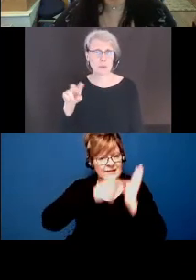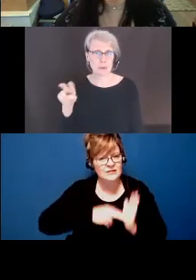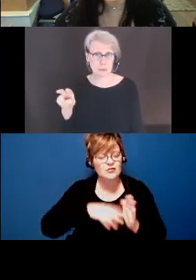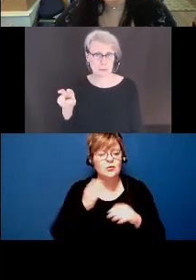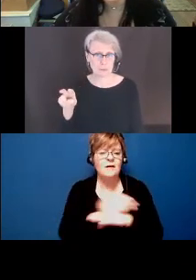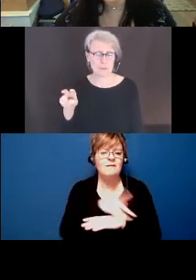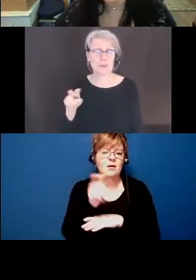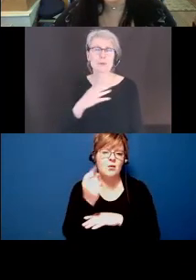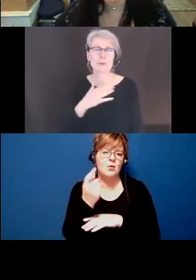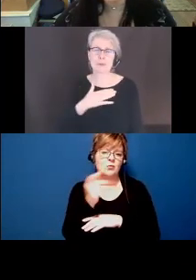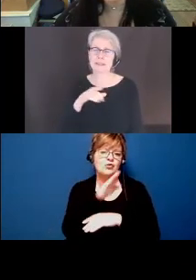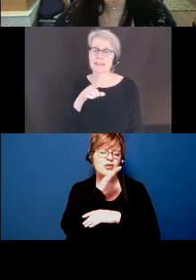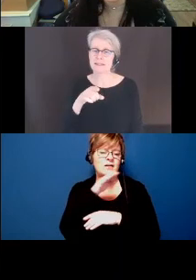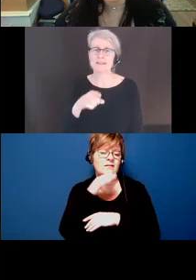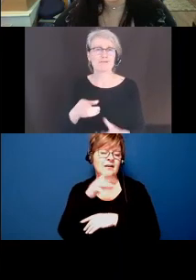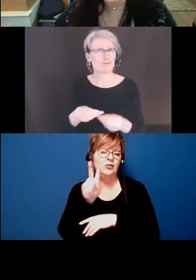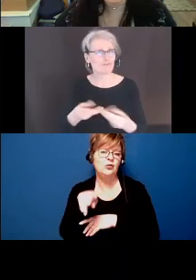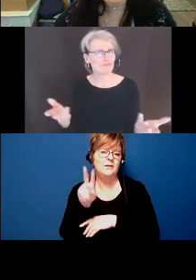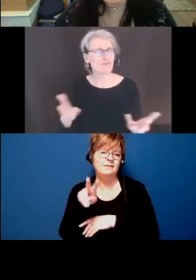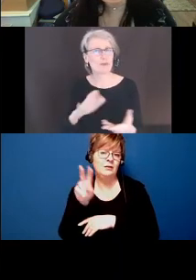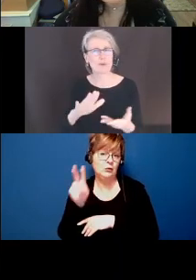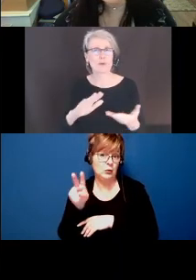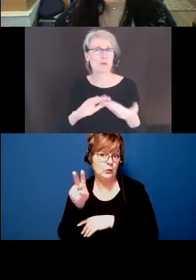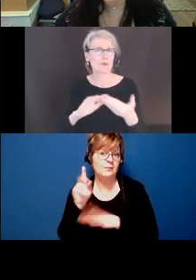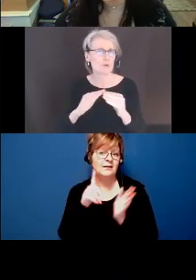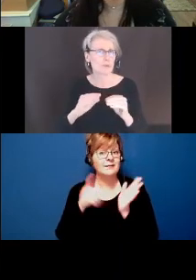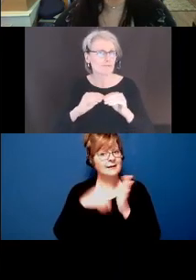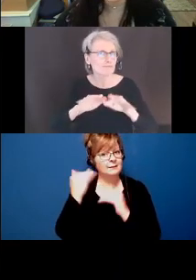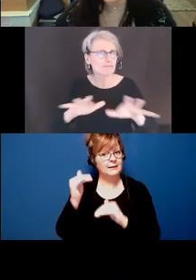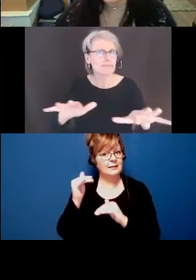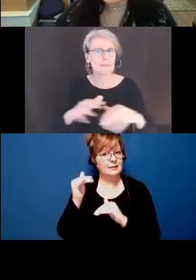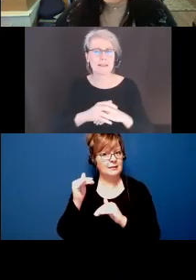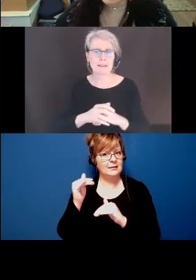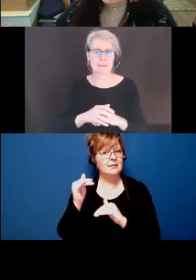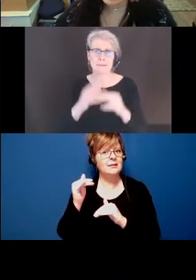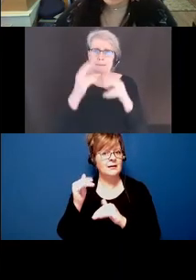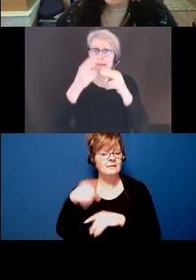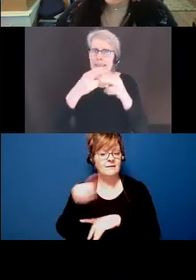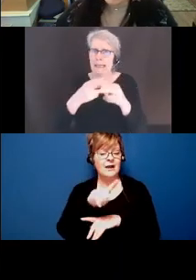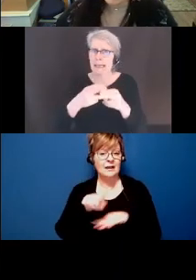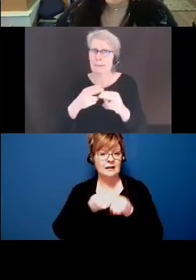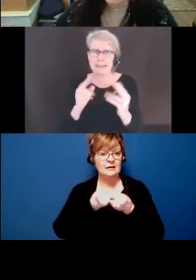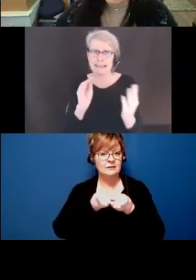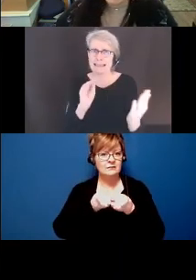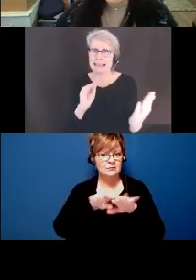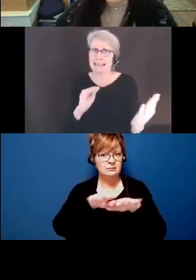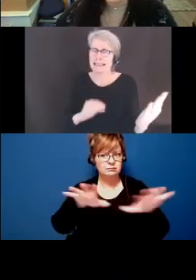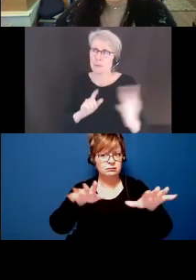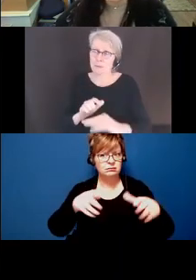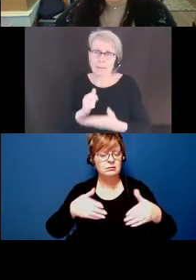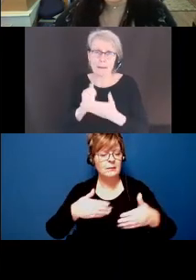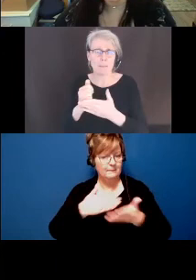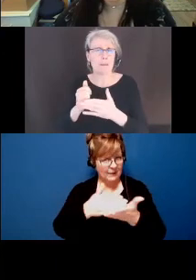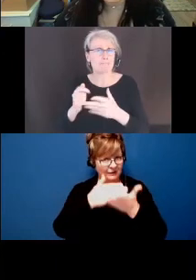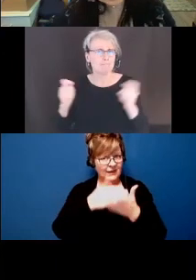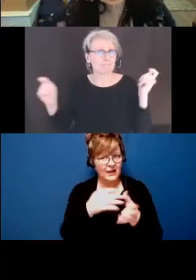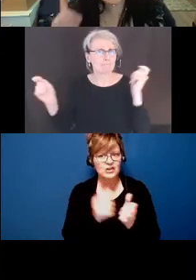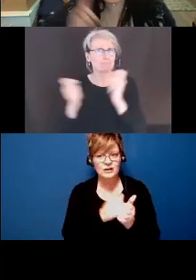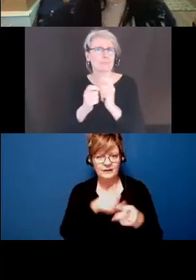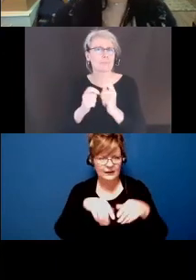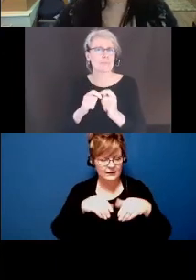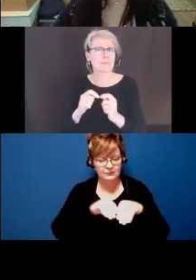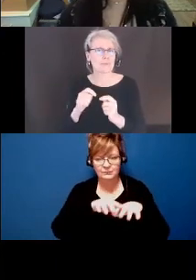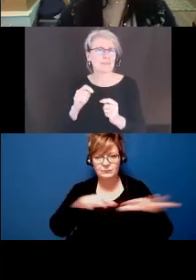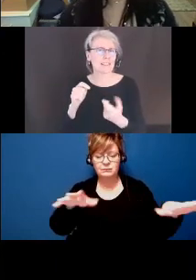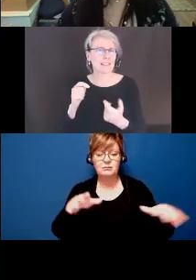So please share with your networks as well. Obviously, getting these names down is going to make a big difference going forward, so don't